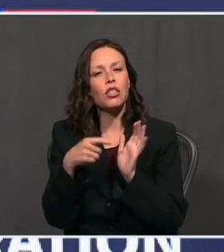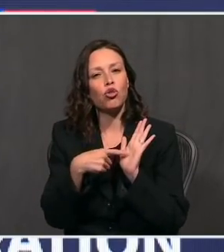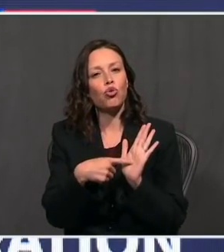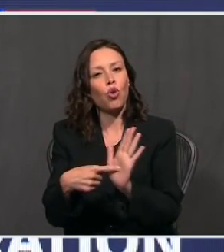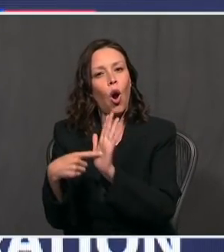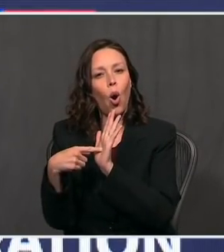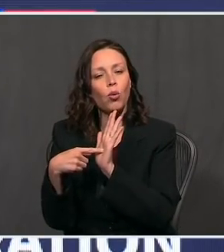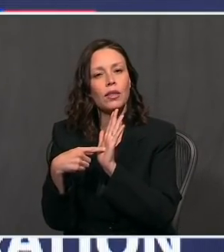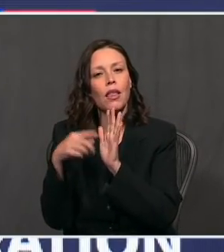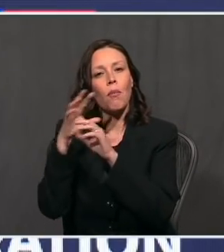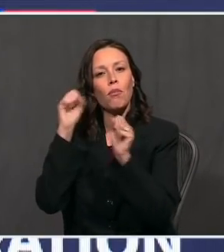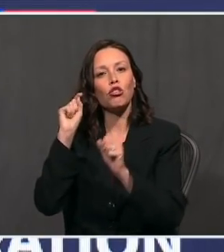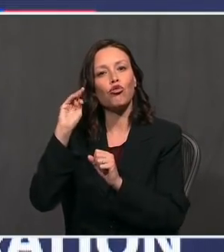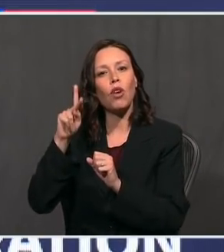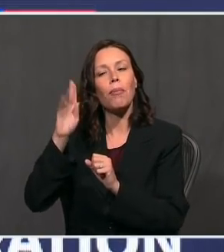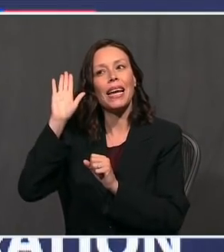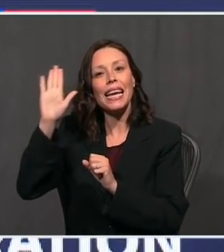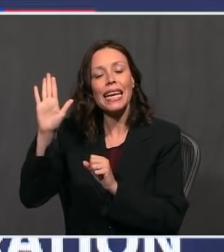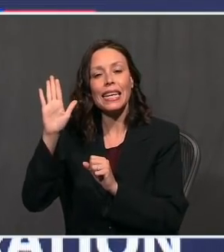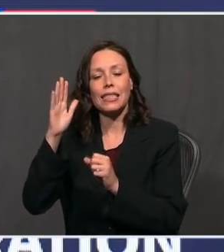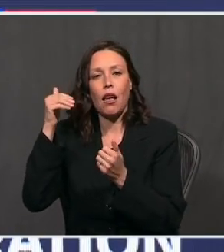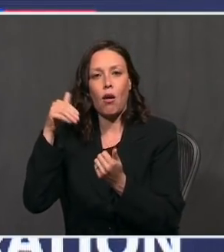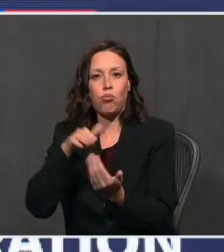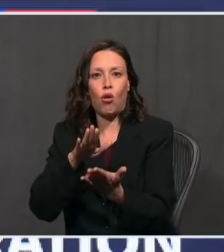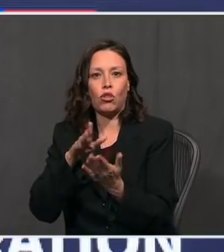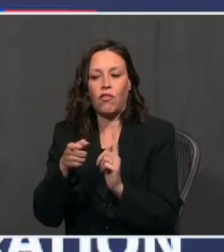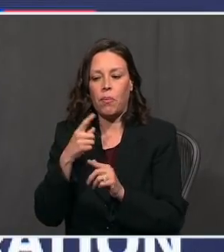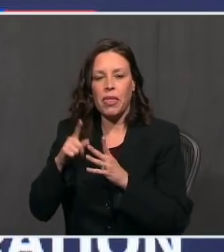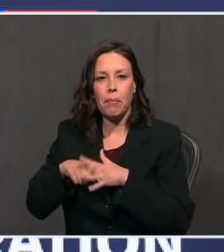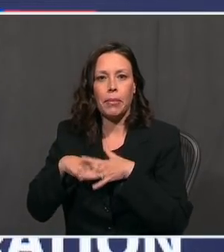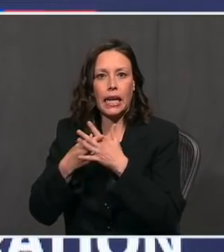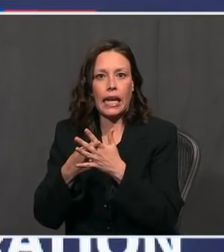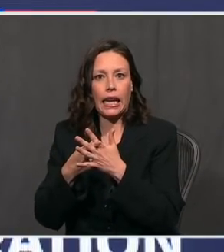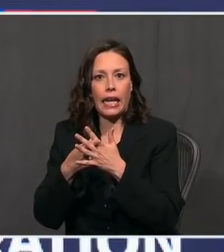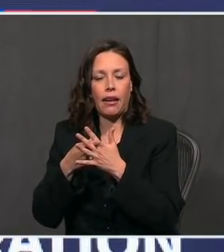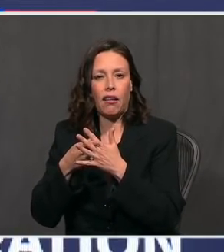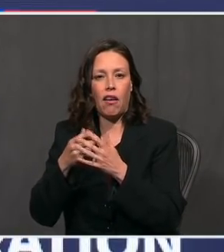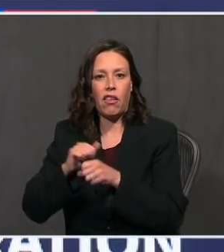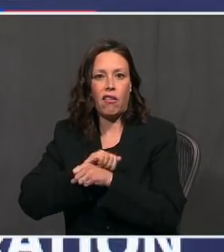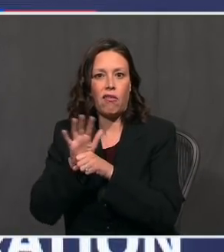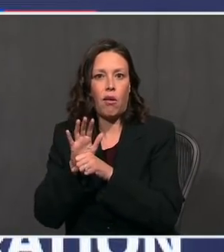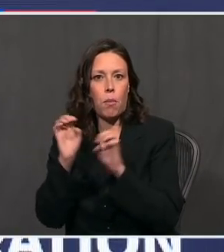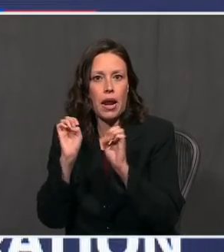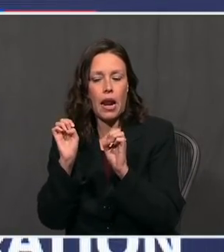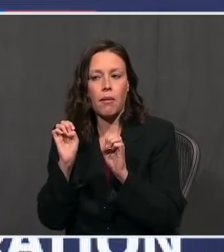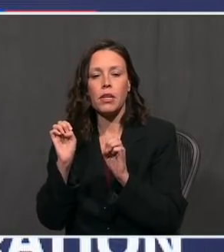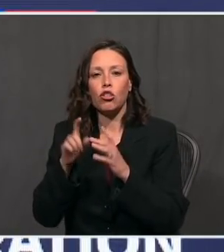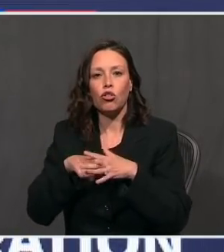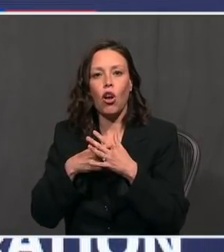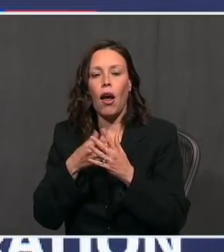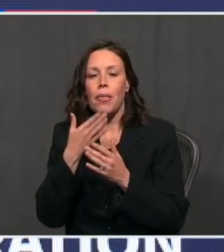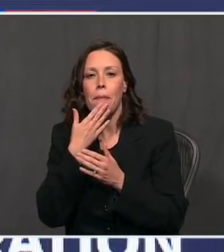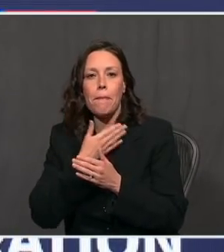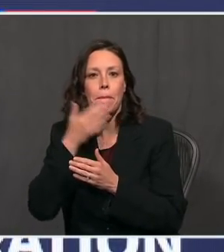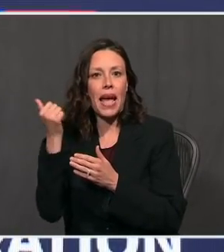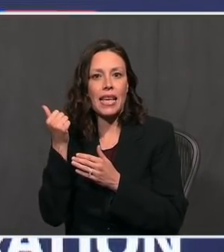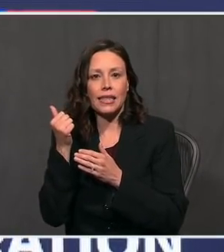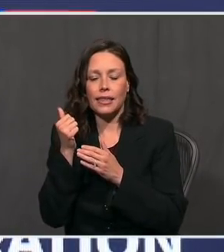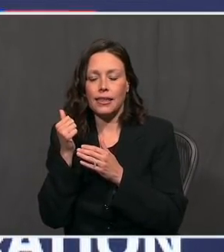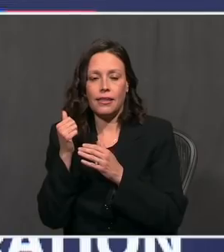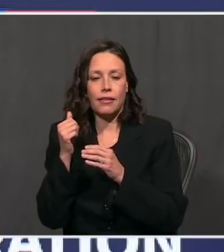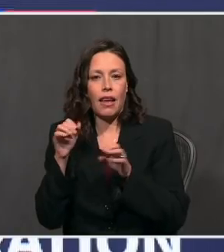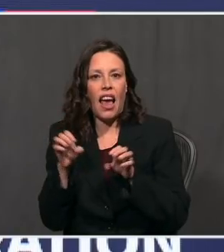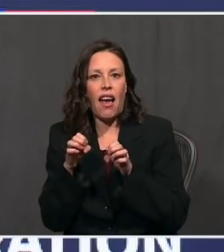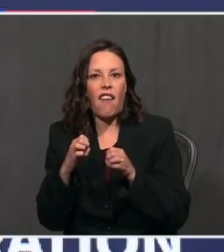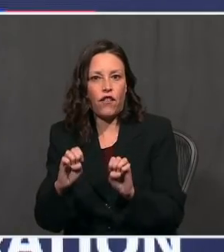of the approach that President Trump took from very early on in the midst of this pandemic. He launched the greatest national mobilization since World